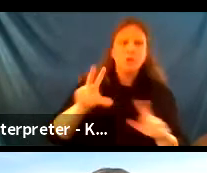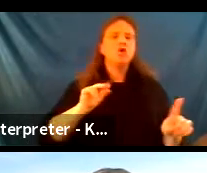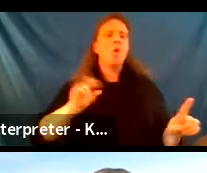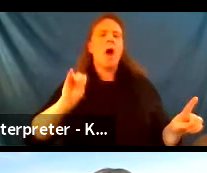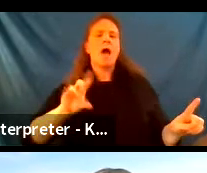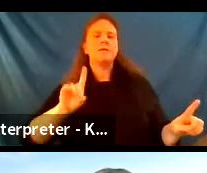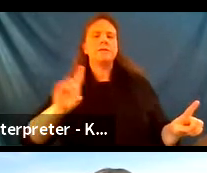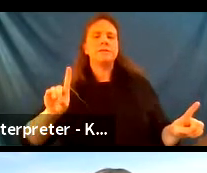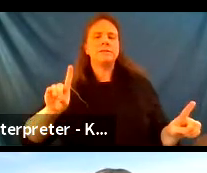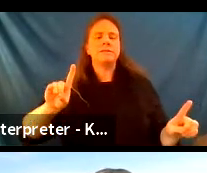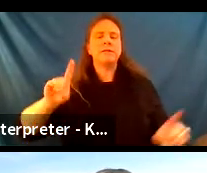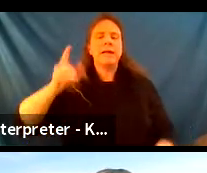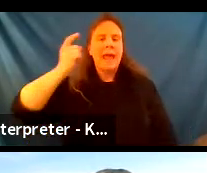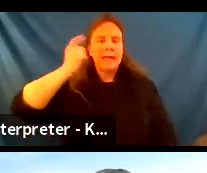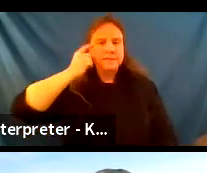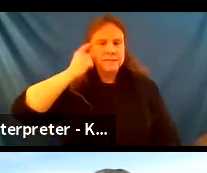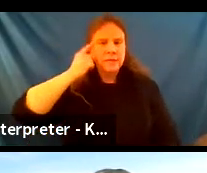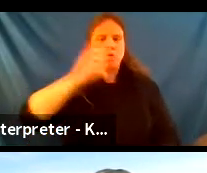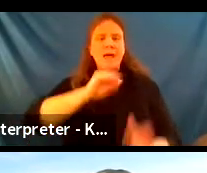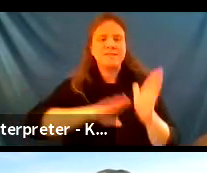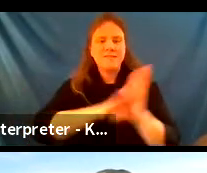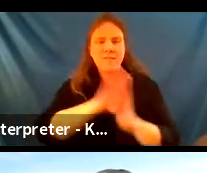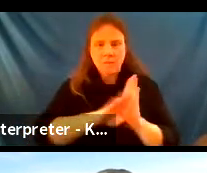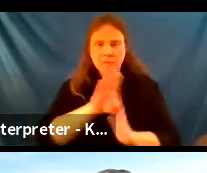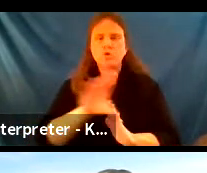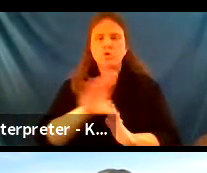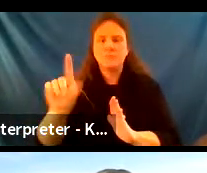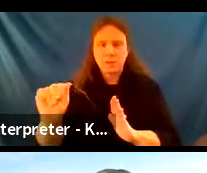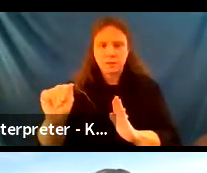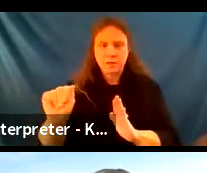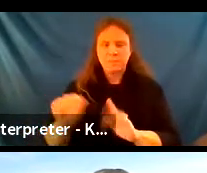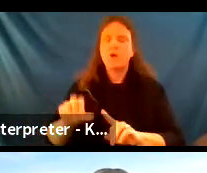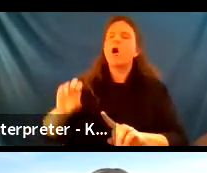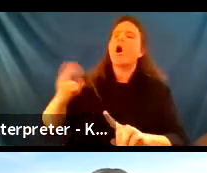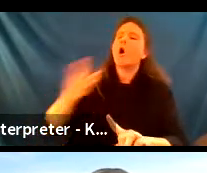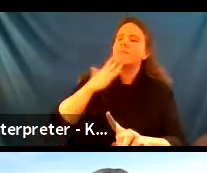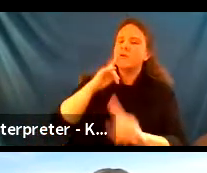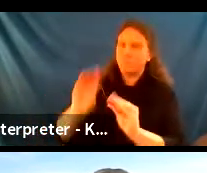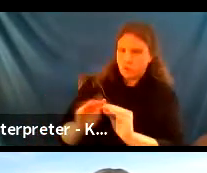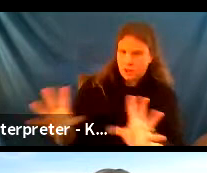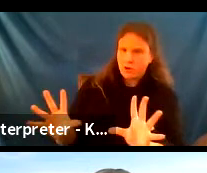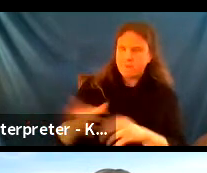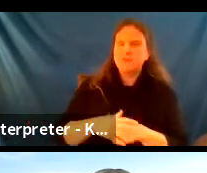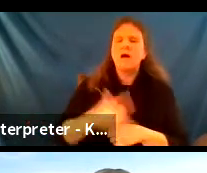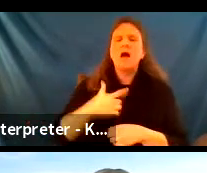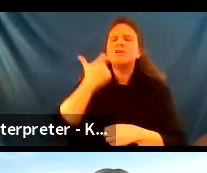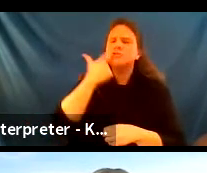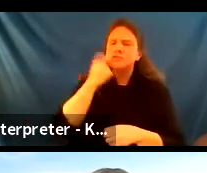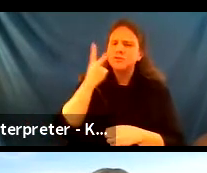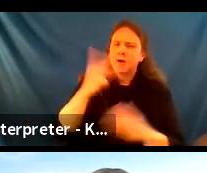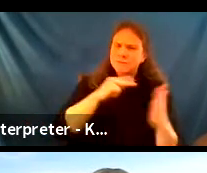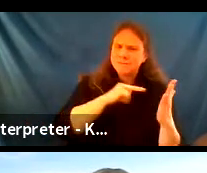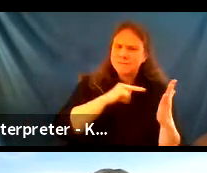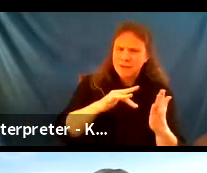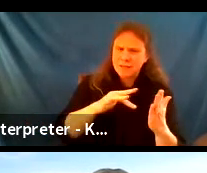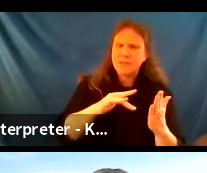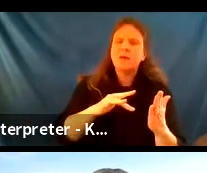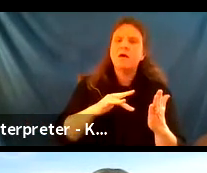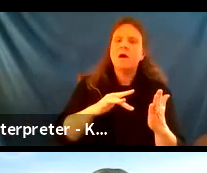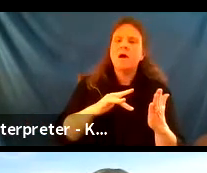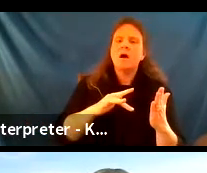just saw a study that came through that talked about the really high risk of complications in adults with